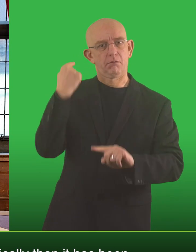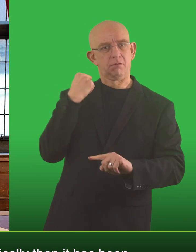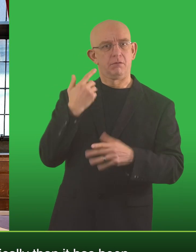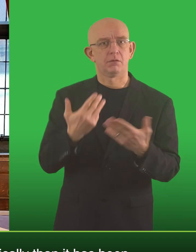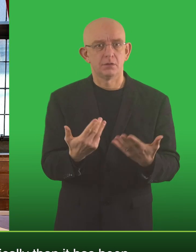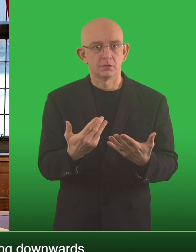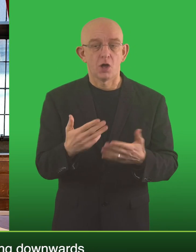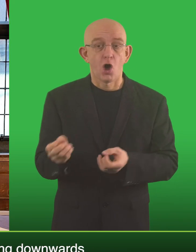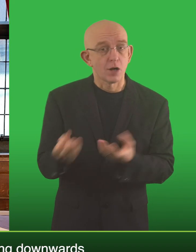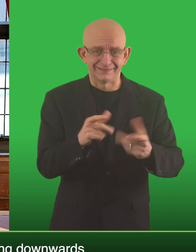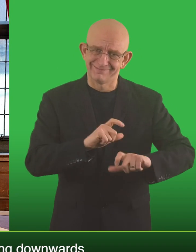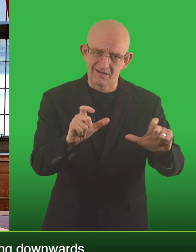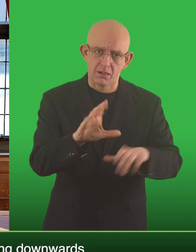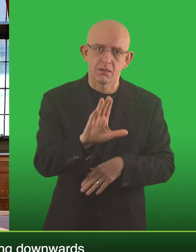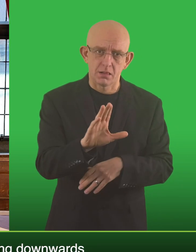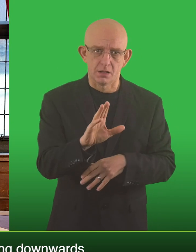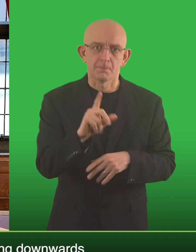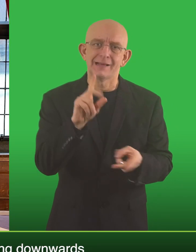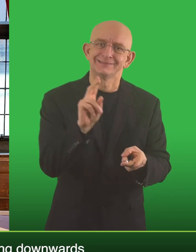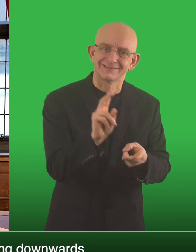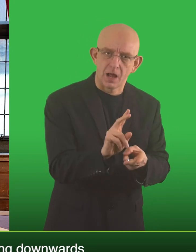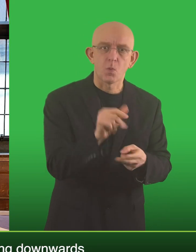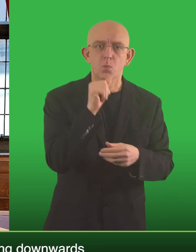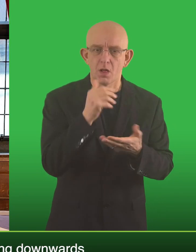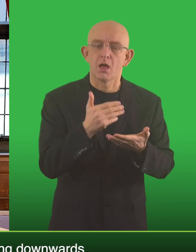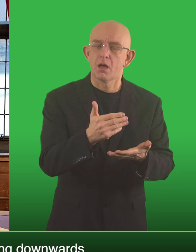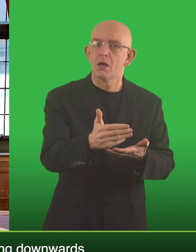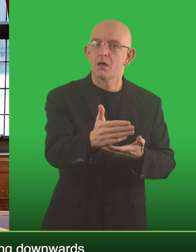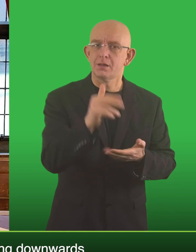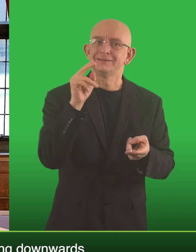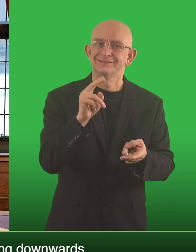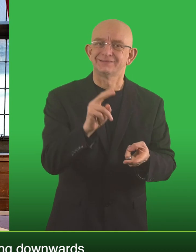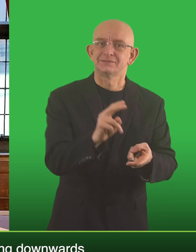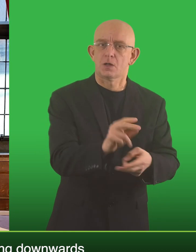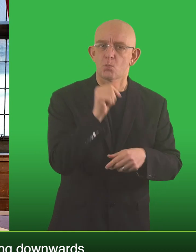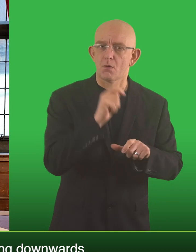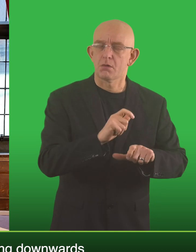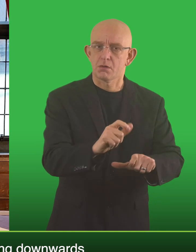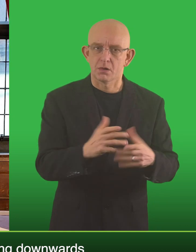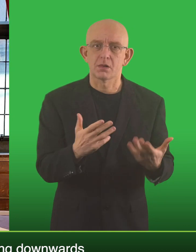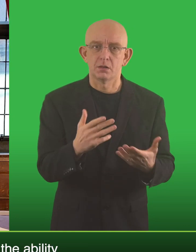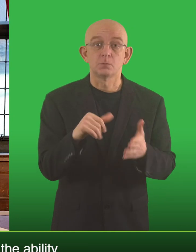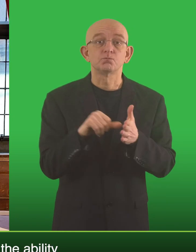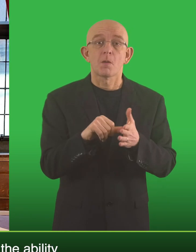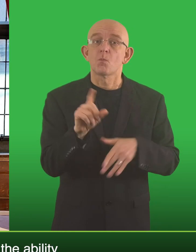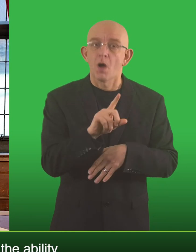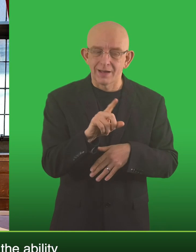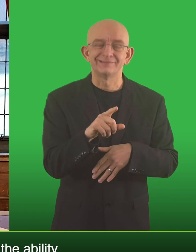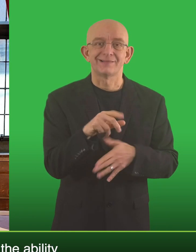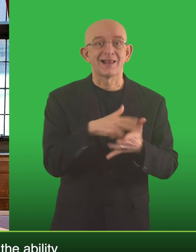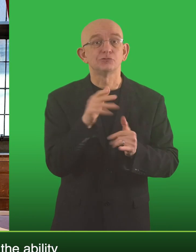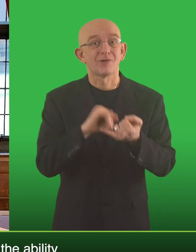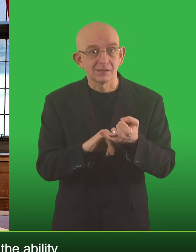been. Hospitalisations still there, but drifting downwards, and they'll drift downwards for quite some time to come. That is a